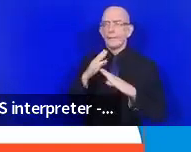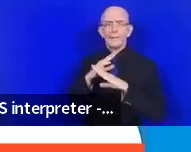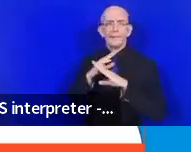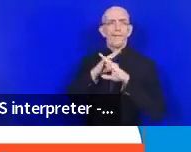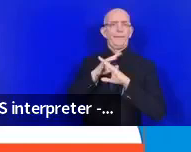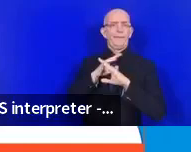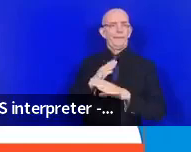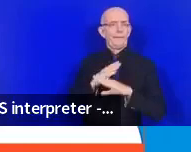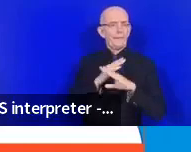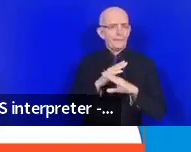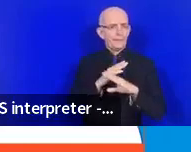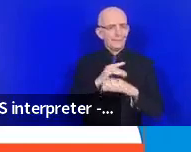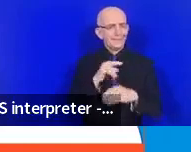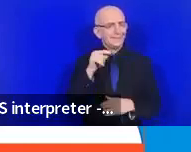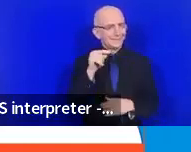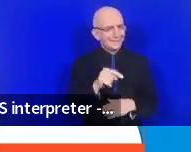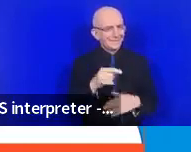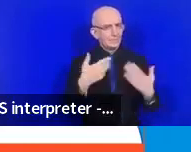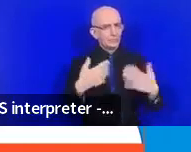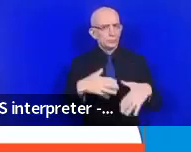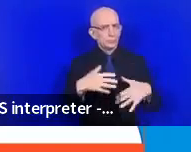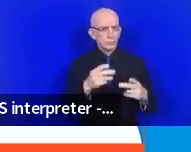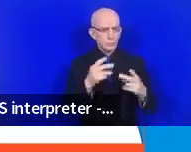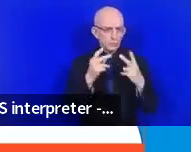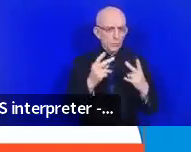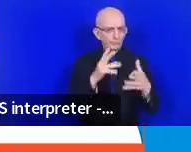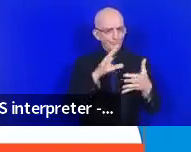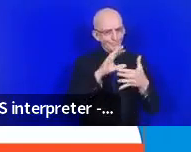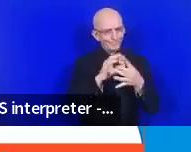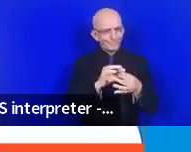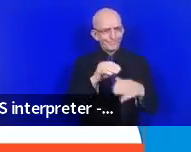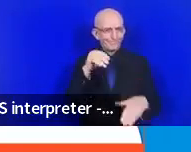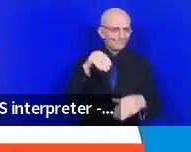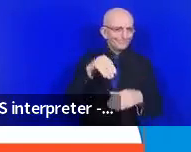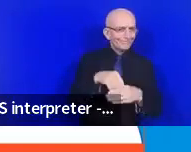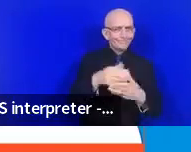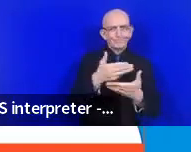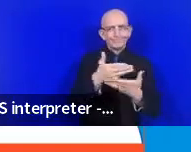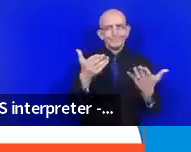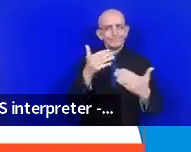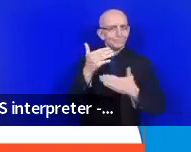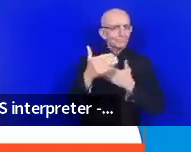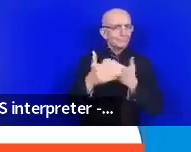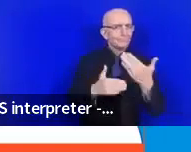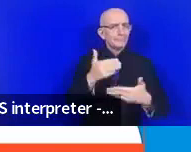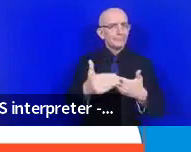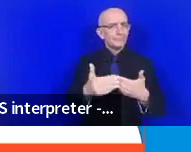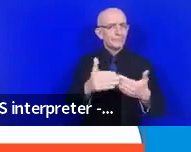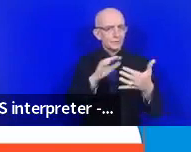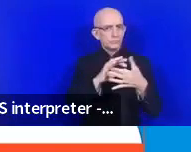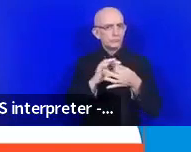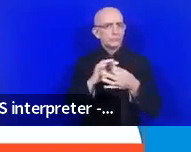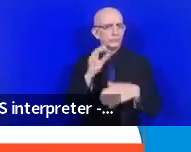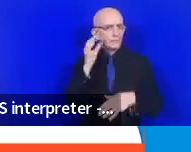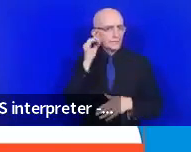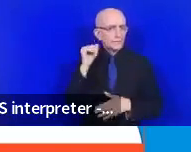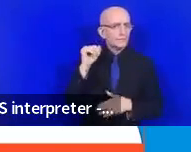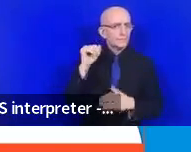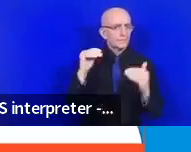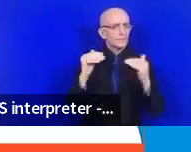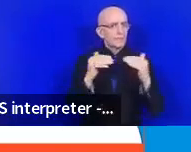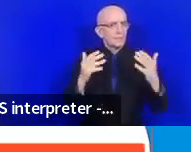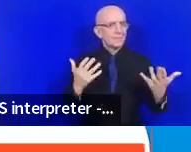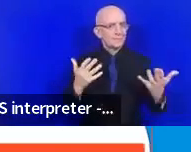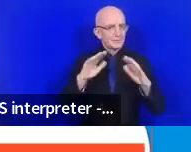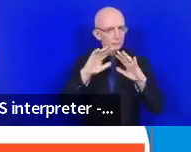you know, globally. Their experiences are put together, you know, in this feminist protocol.